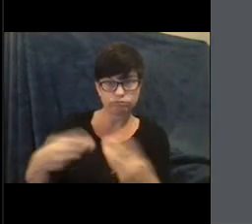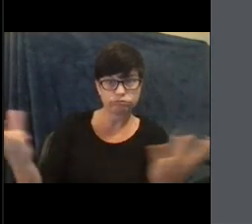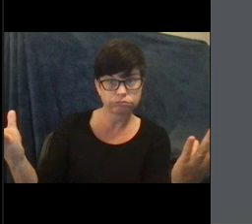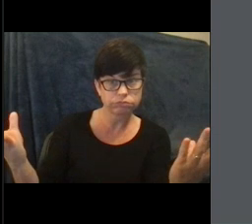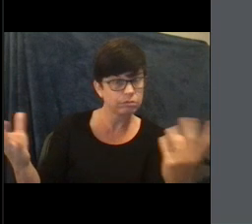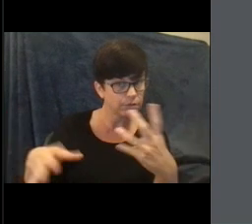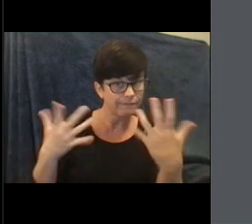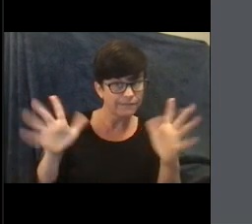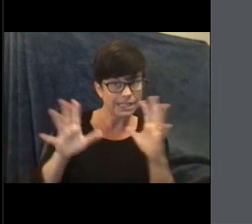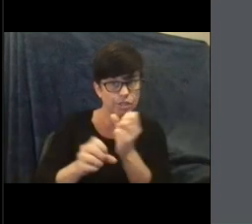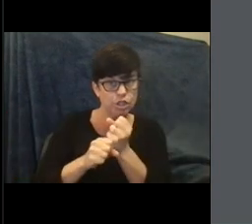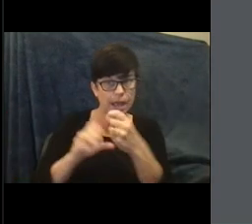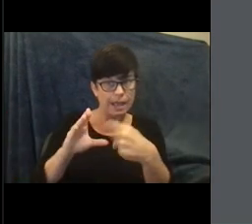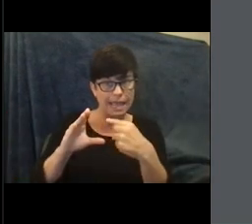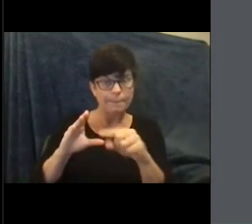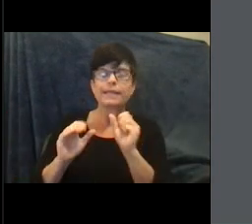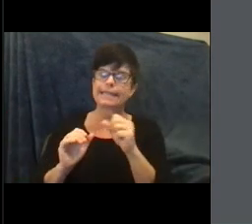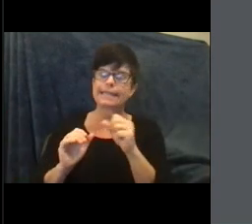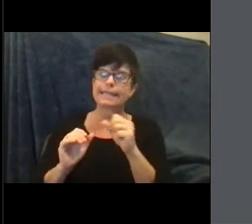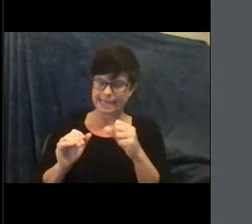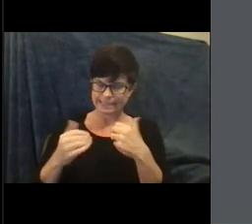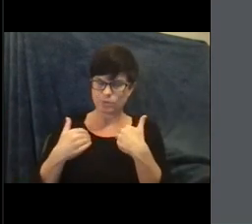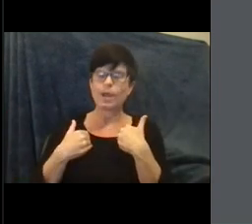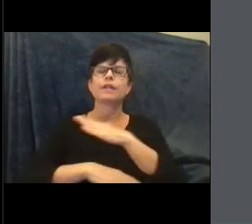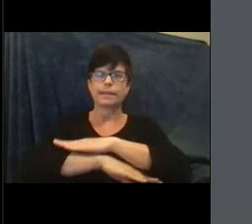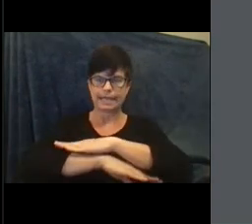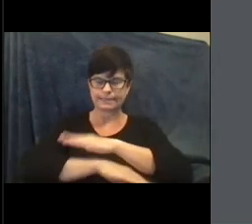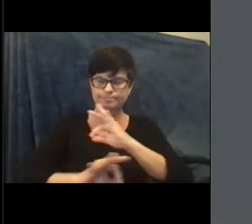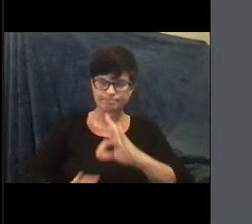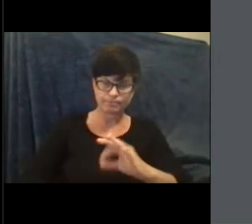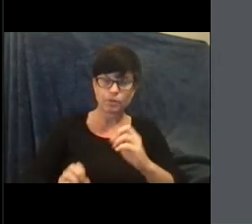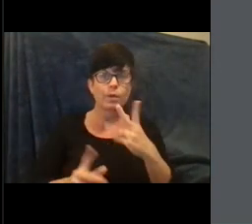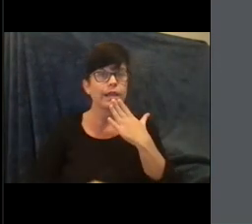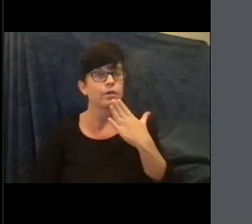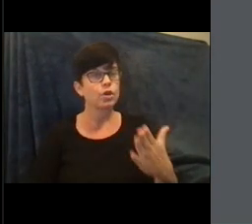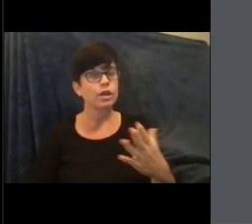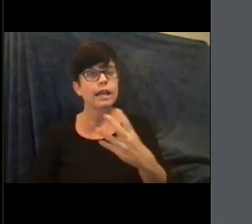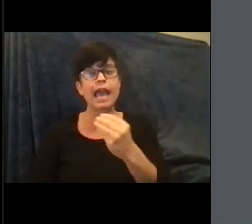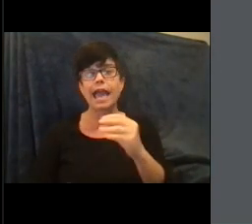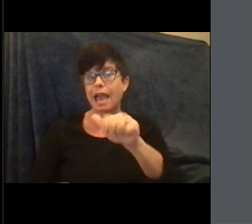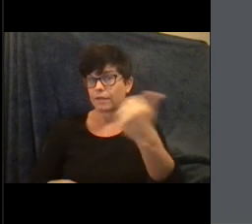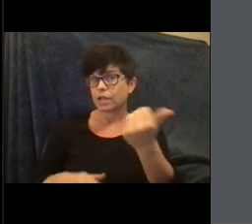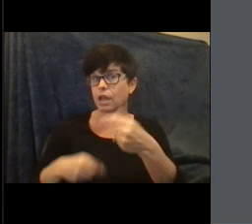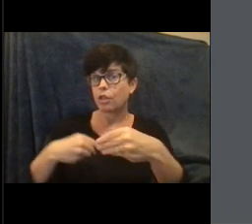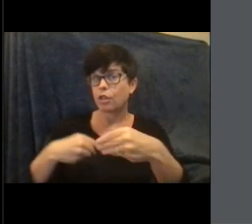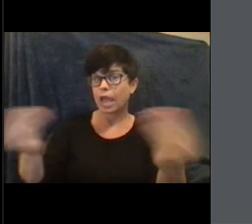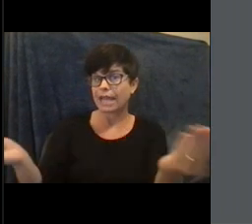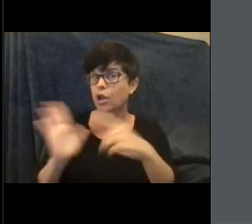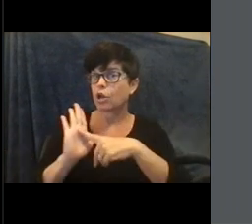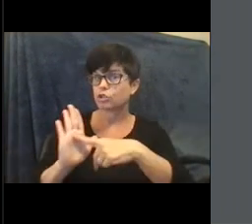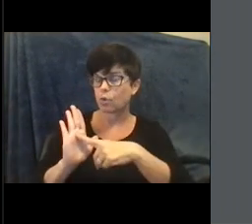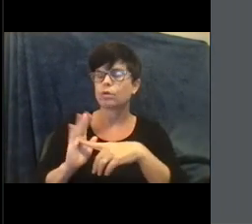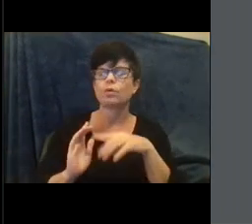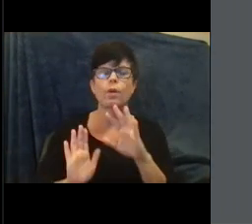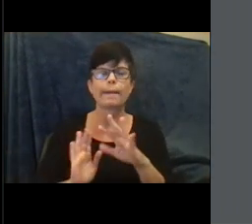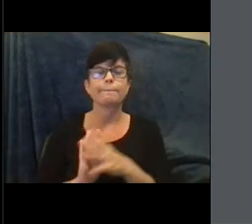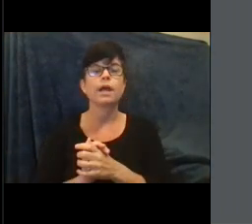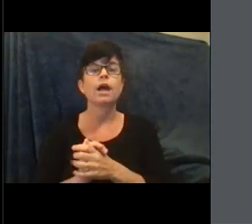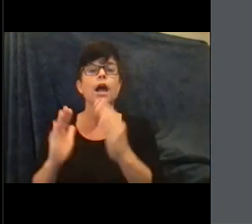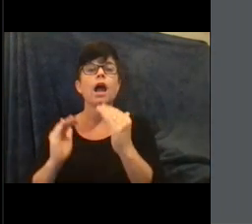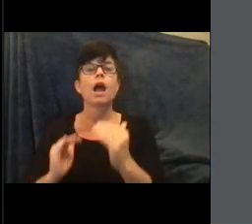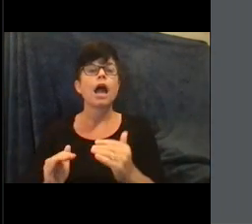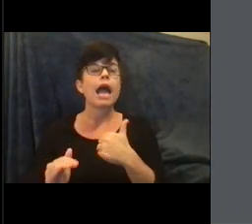haven't seen it. Okay. Yes, it's on our desk. Okay, good. Okay, I also have another handout that I'll show you. So I